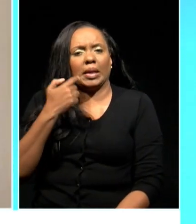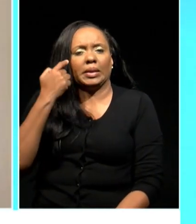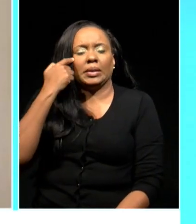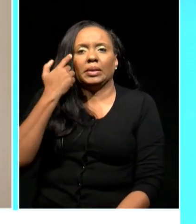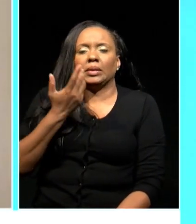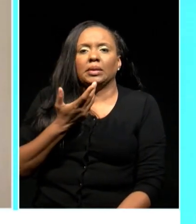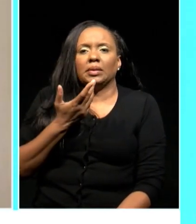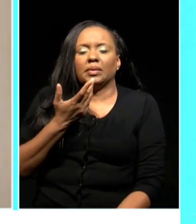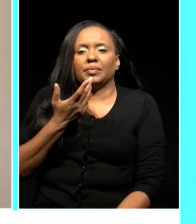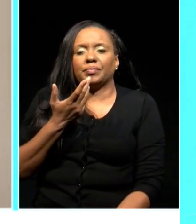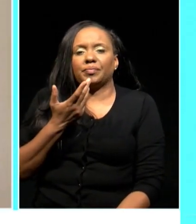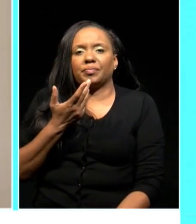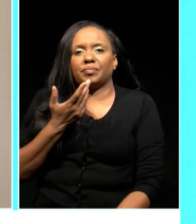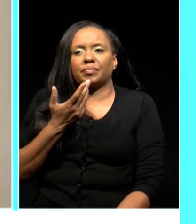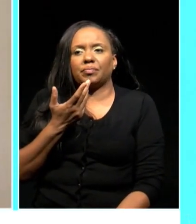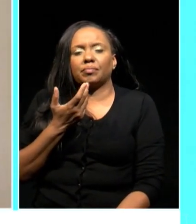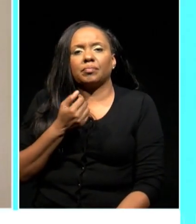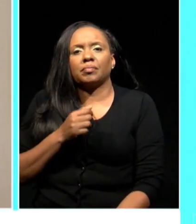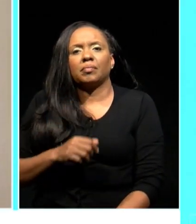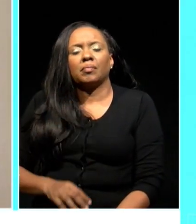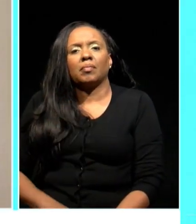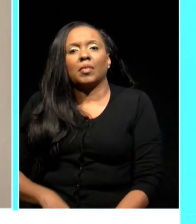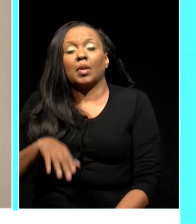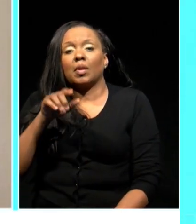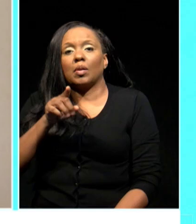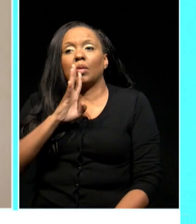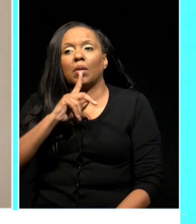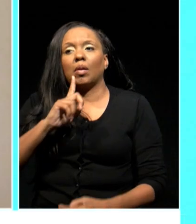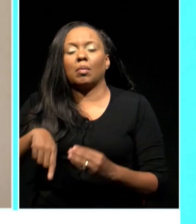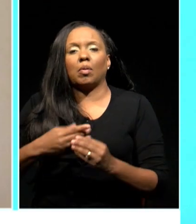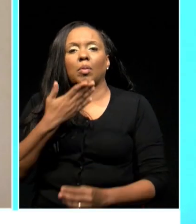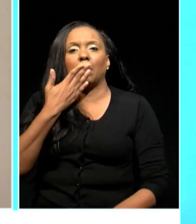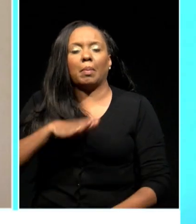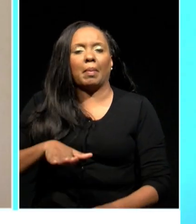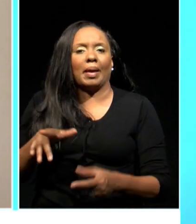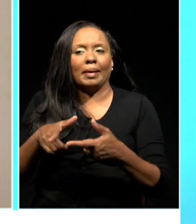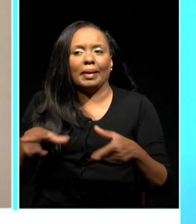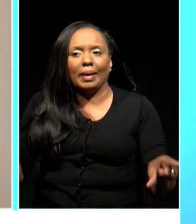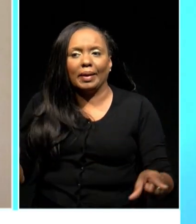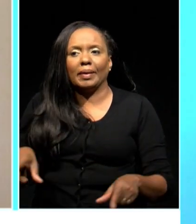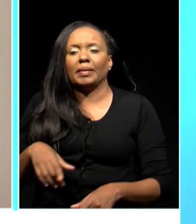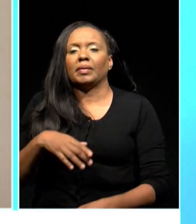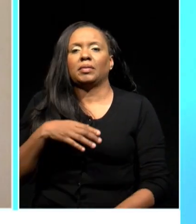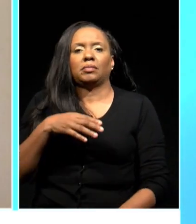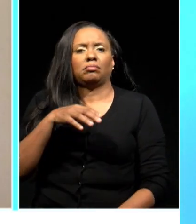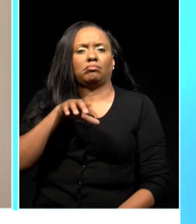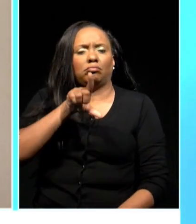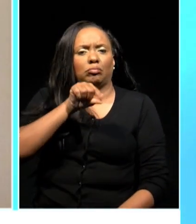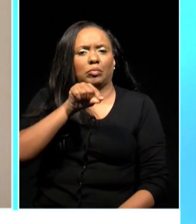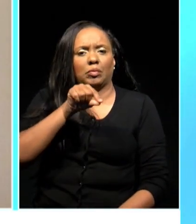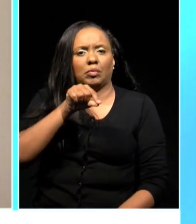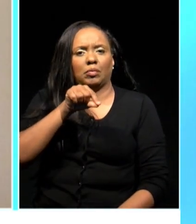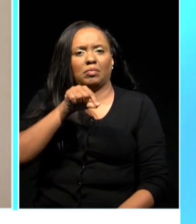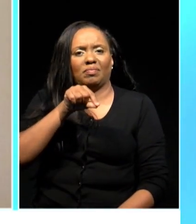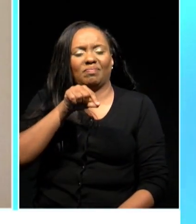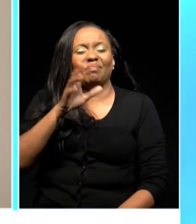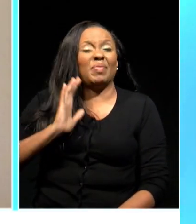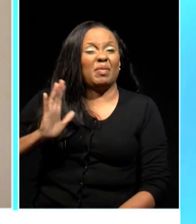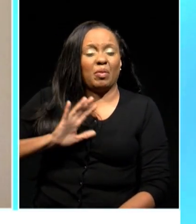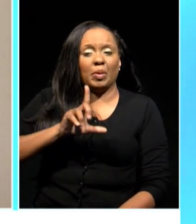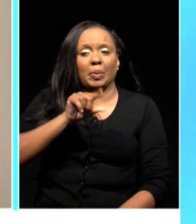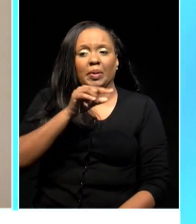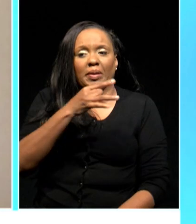of the reference you made towards bad language and just the type of campaign in 2022. There were some instances